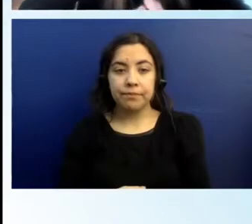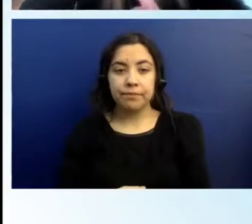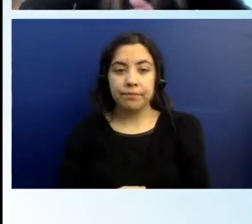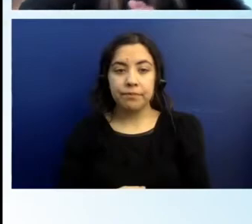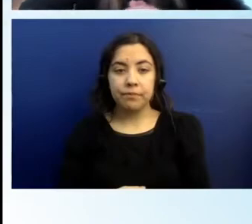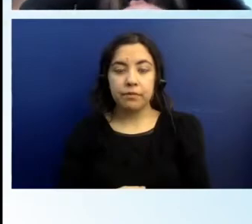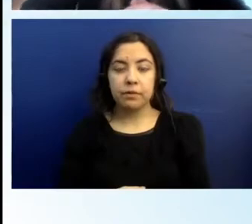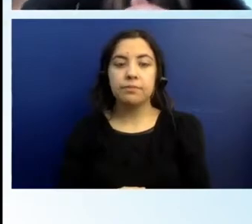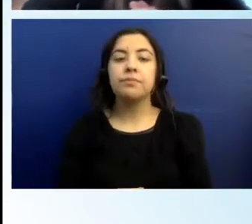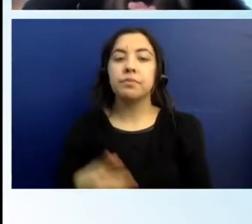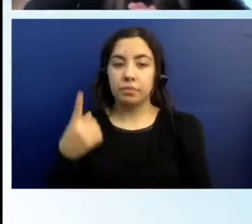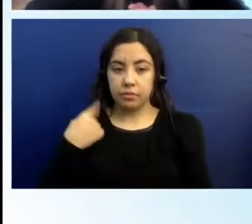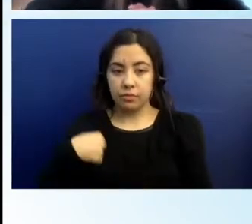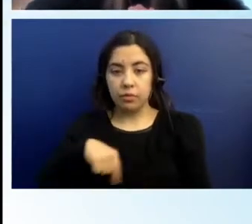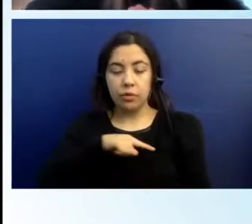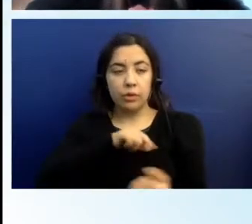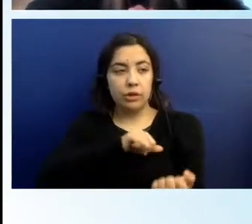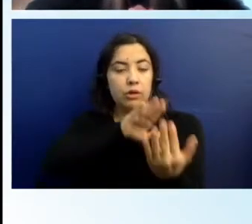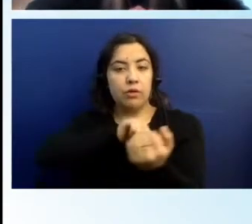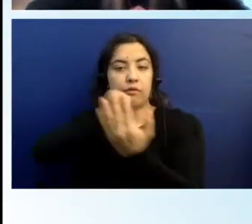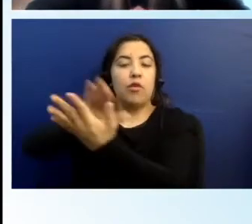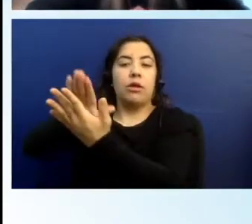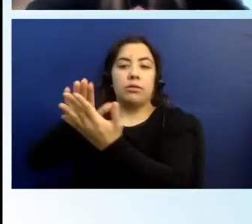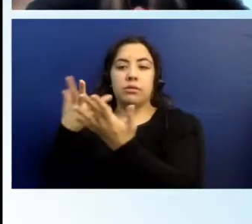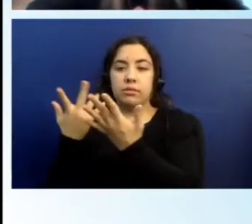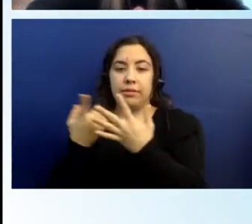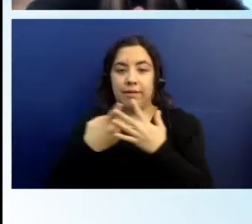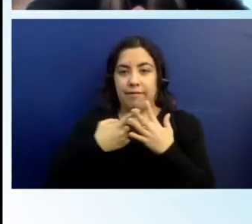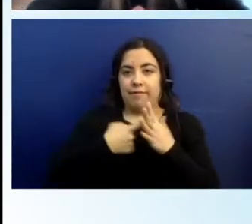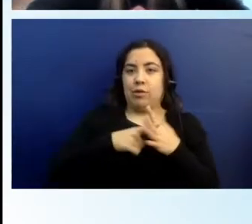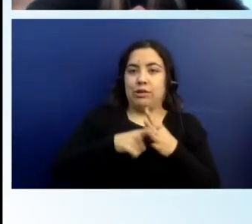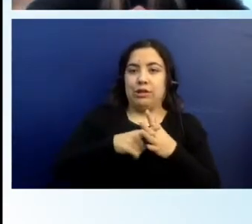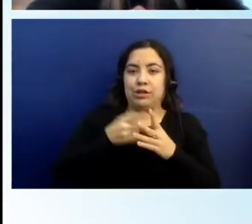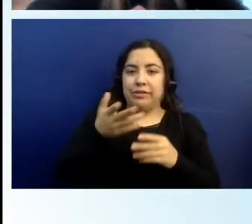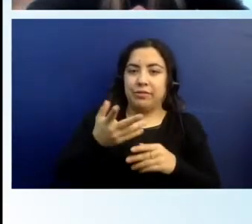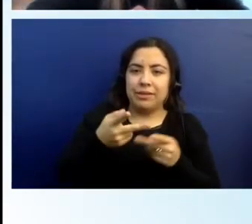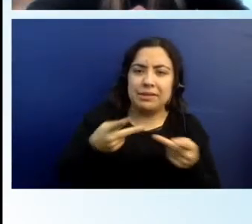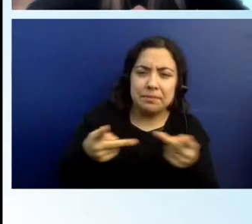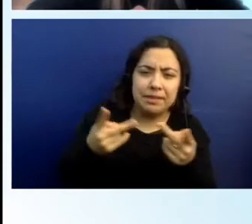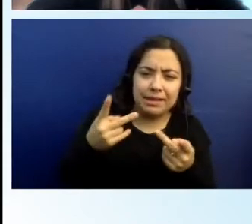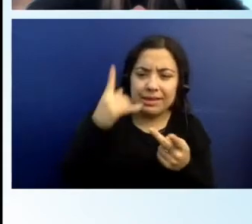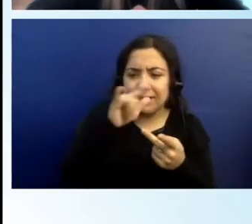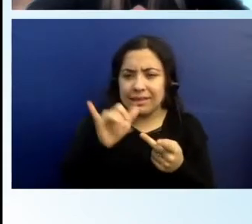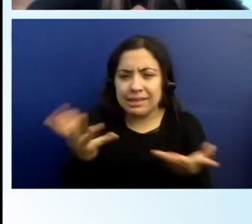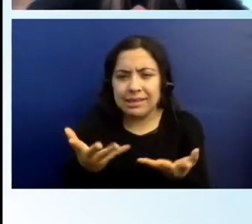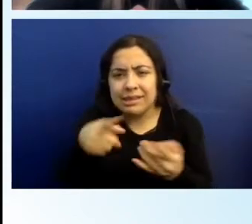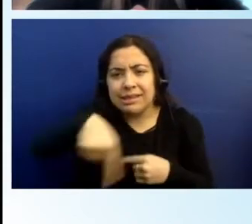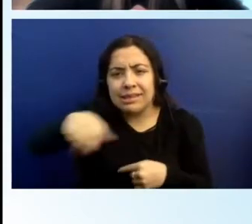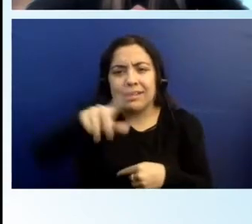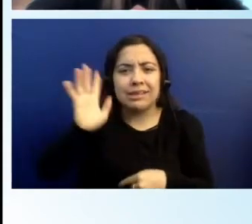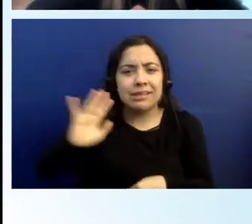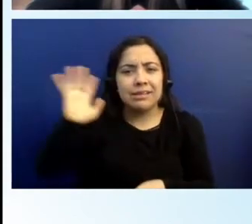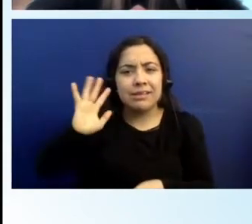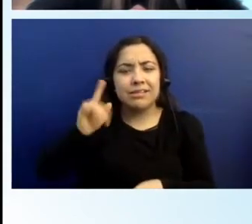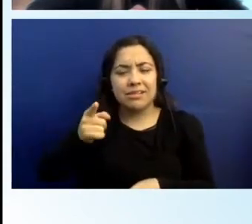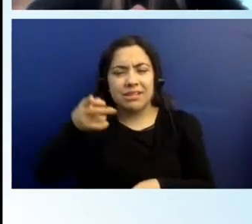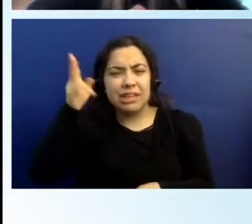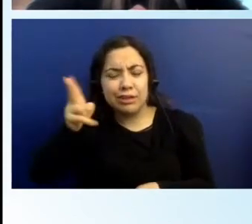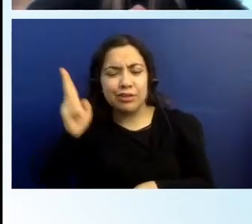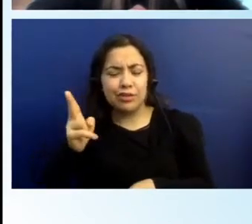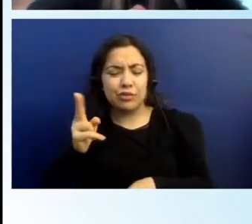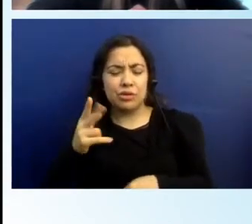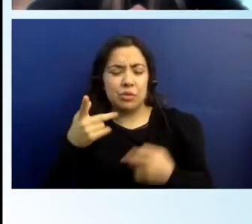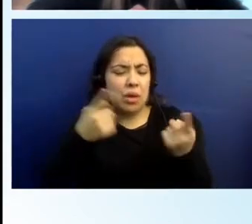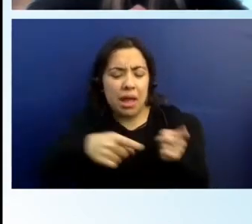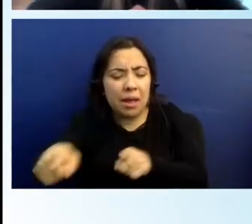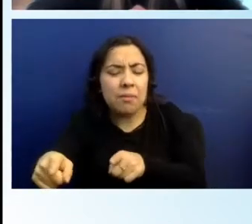the foundations of what this place is, and you know, the histories, the atrocities, we can also